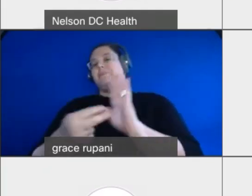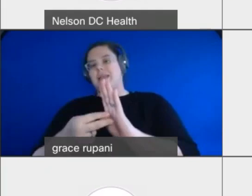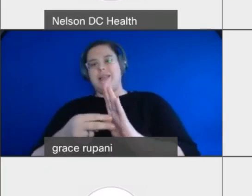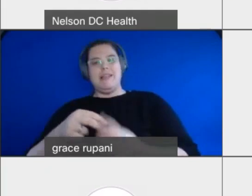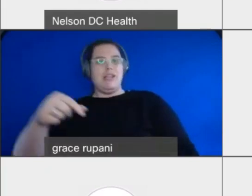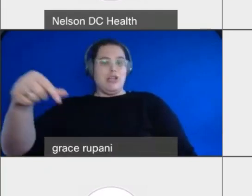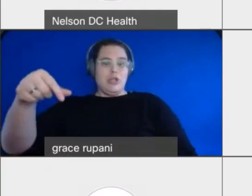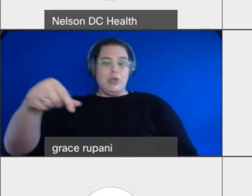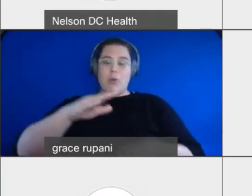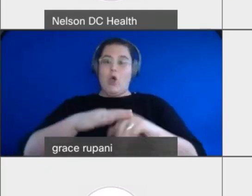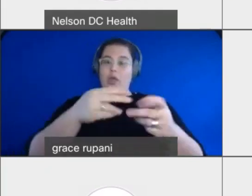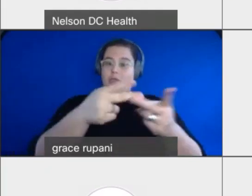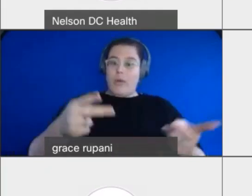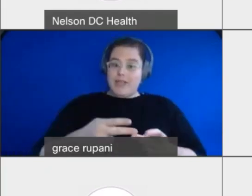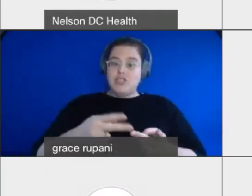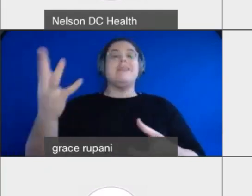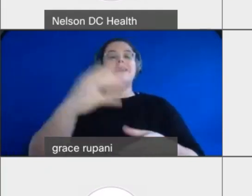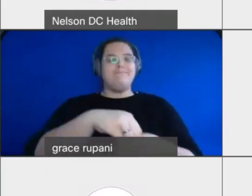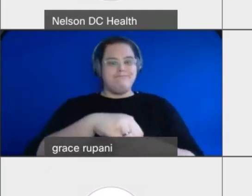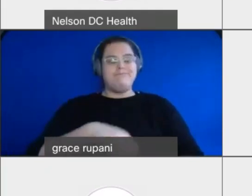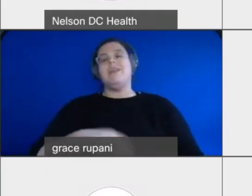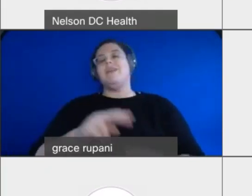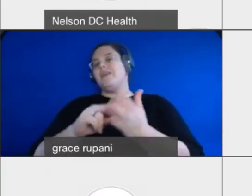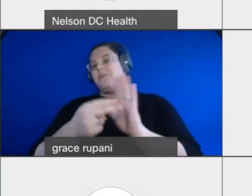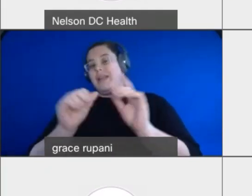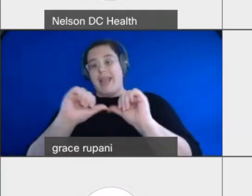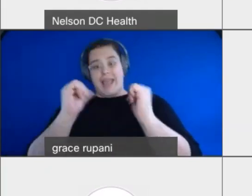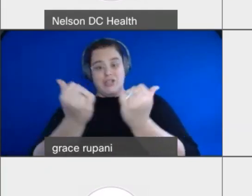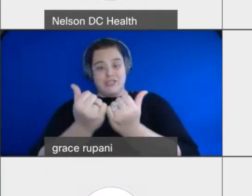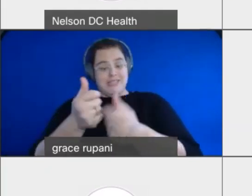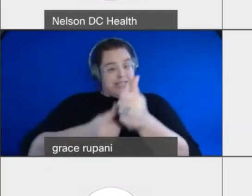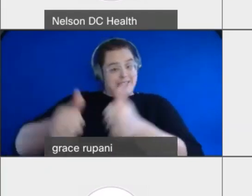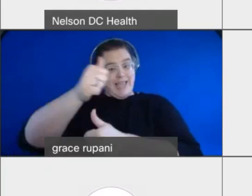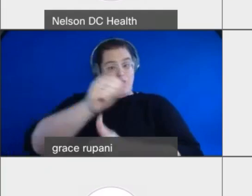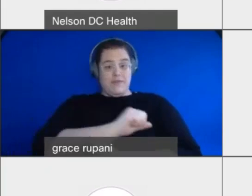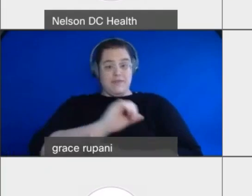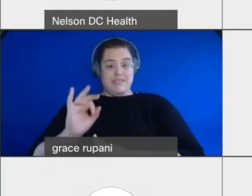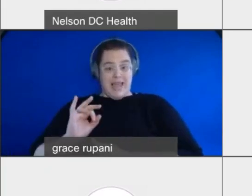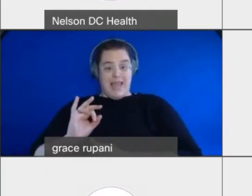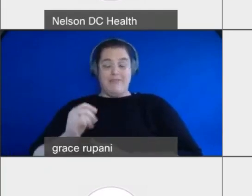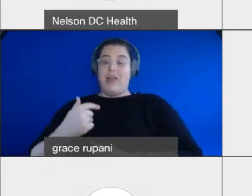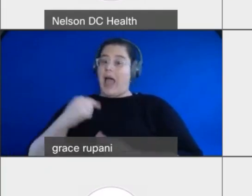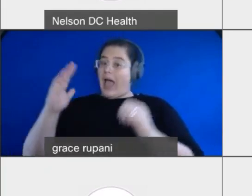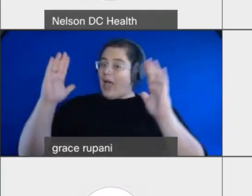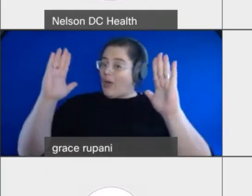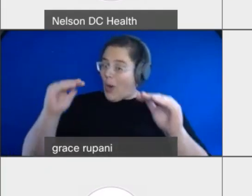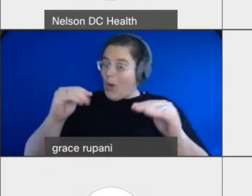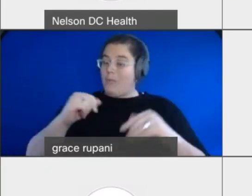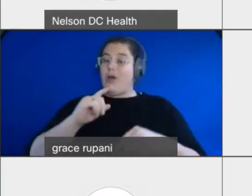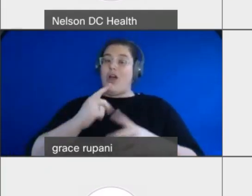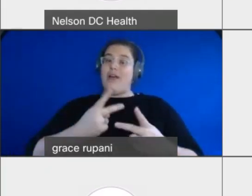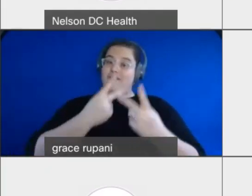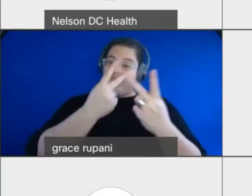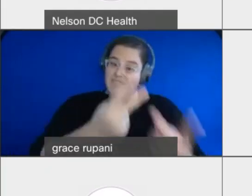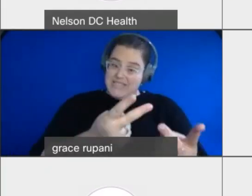would include the executive staff from the agencies who I hope are going on site in the places where you support people.